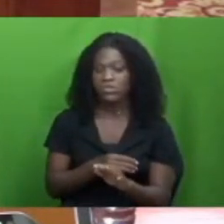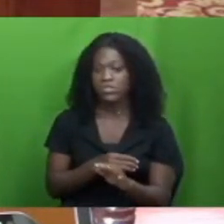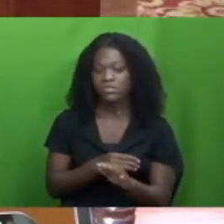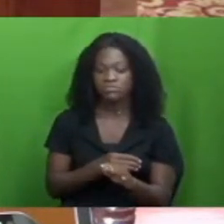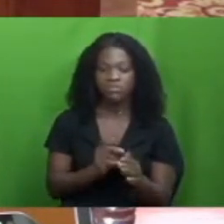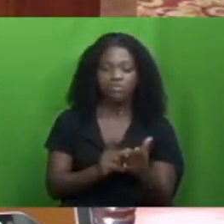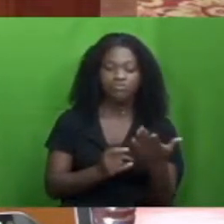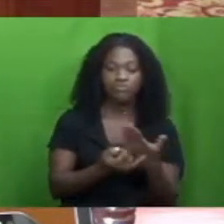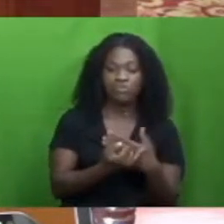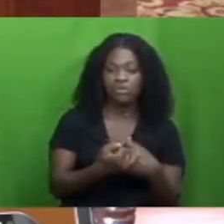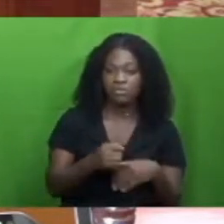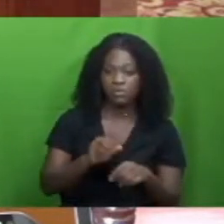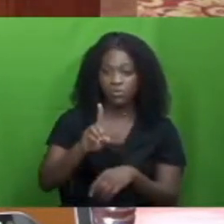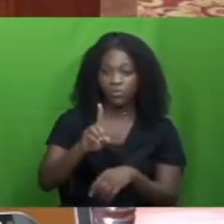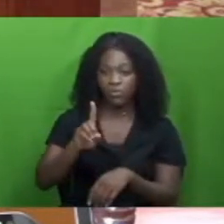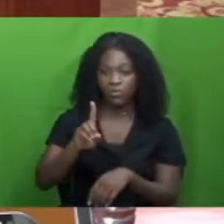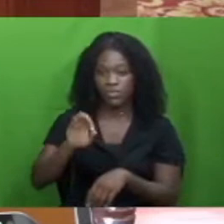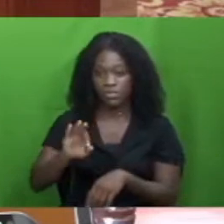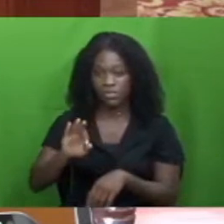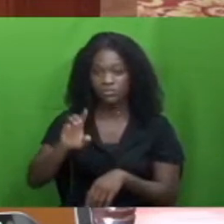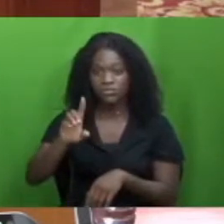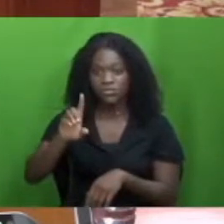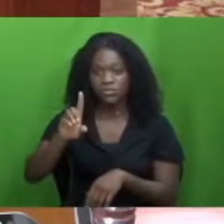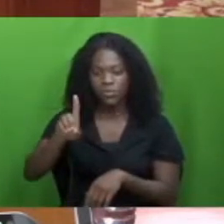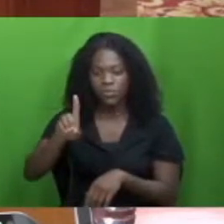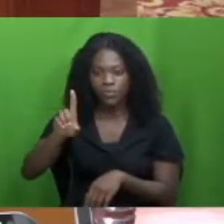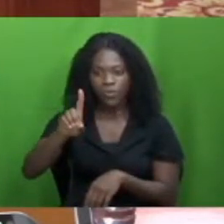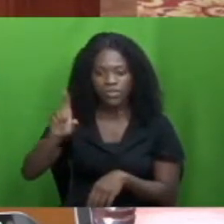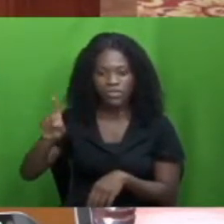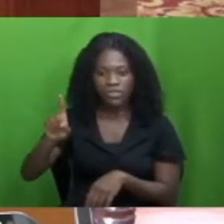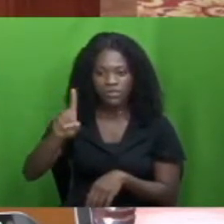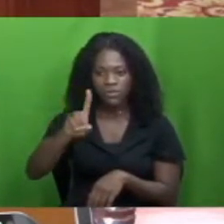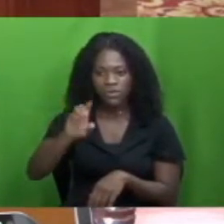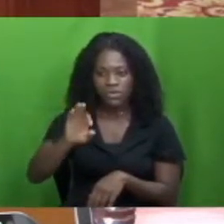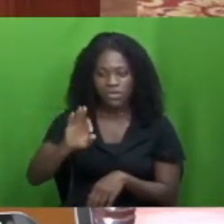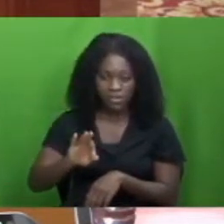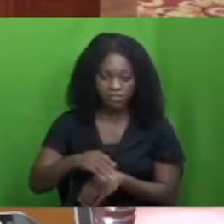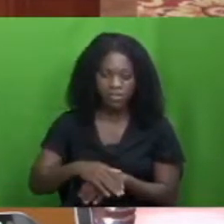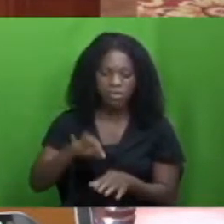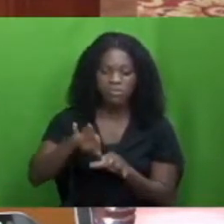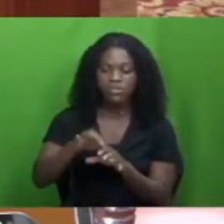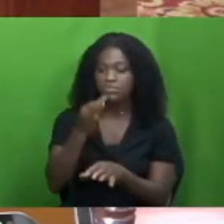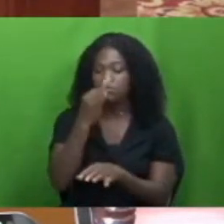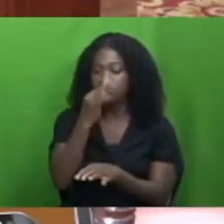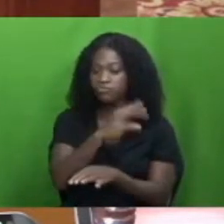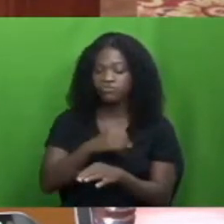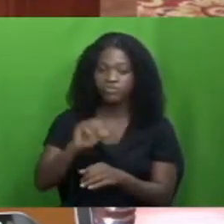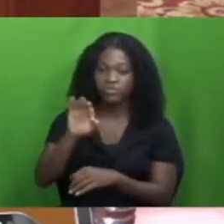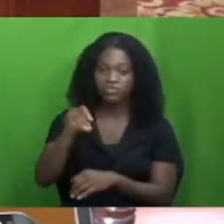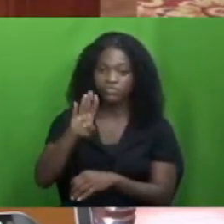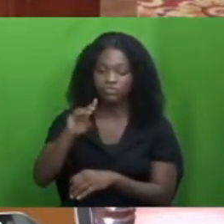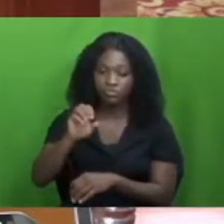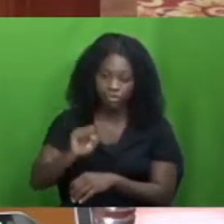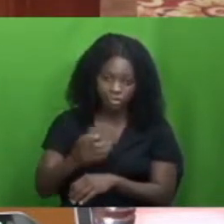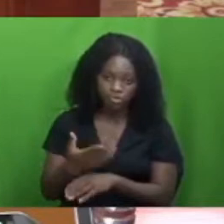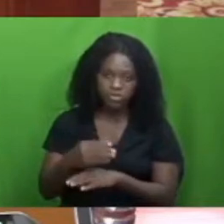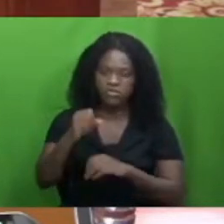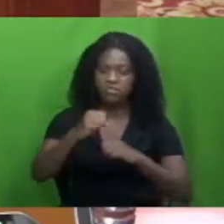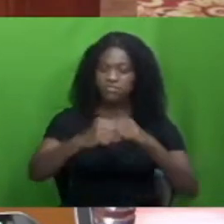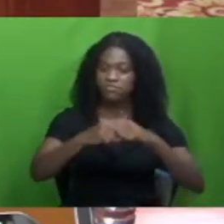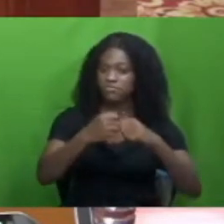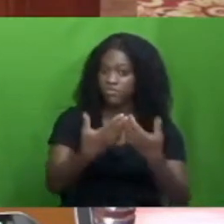One Factory, Planting for Food and Jobs, Phase 2, Strategic Anchor Industries, Infrastructure